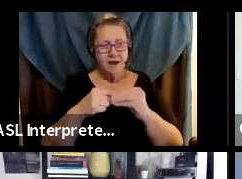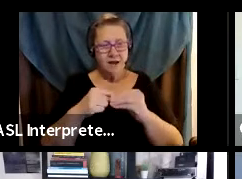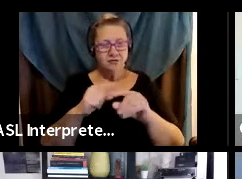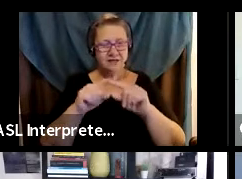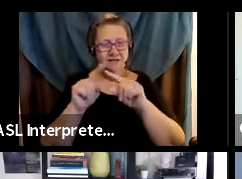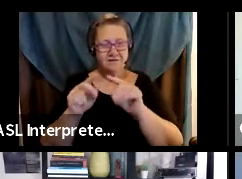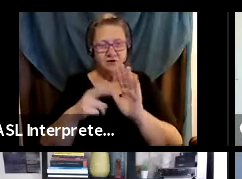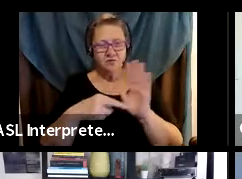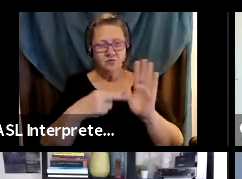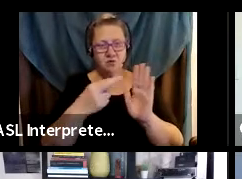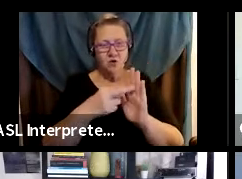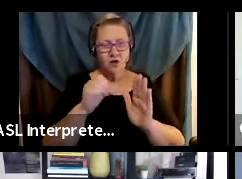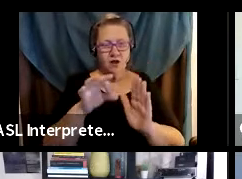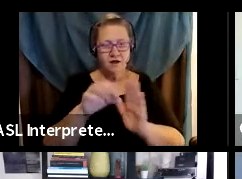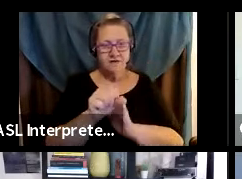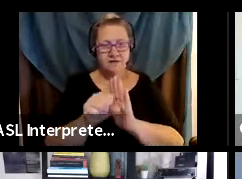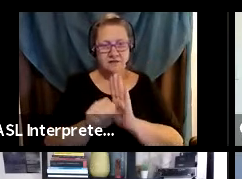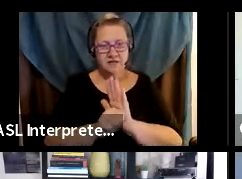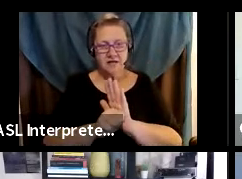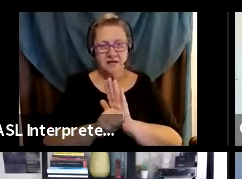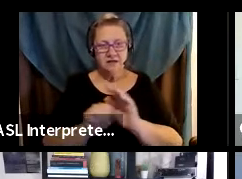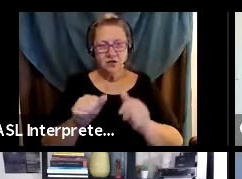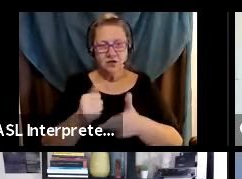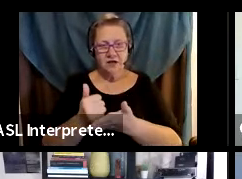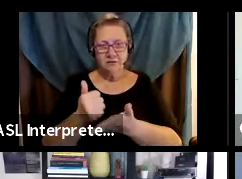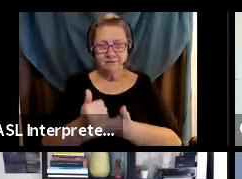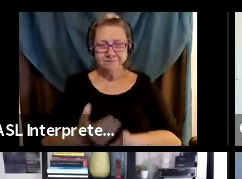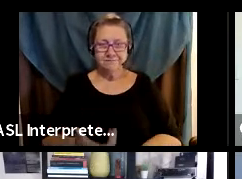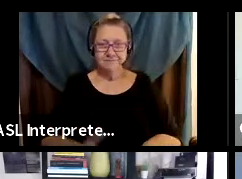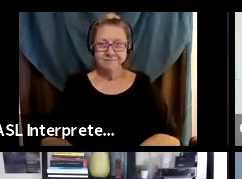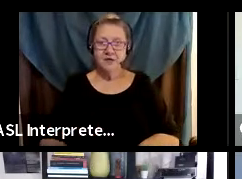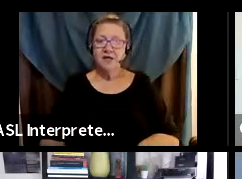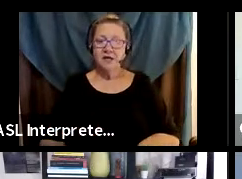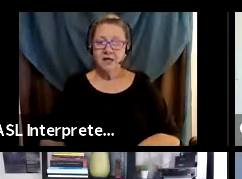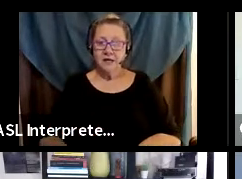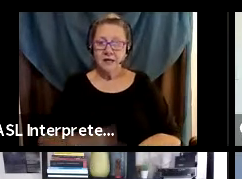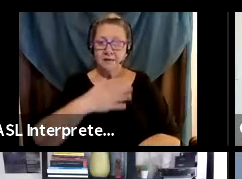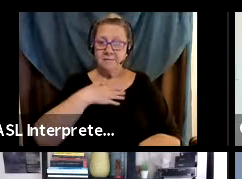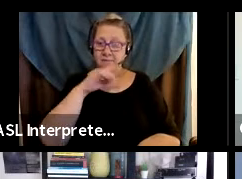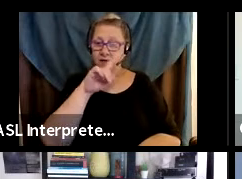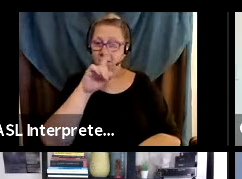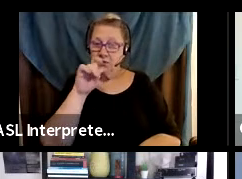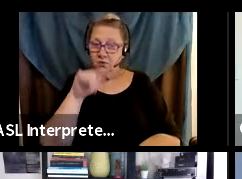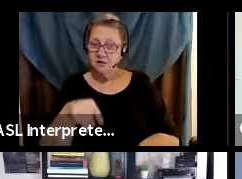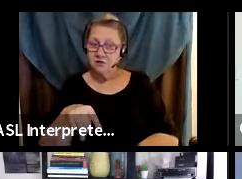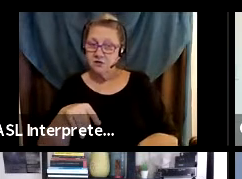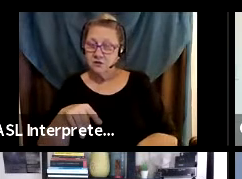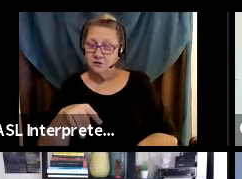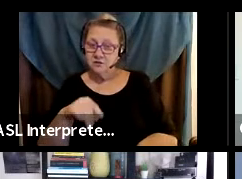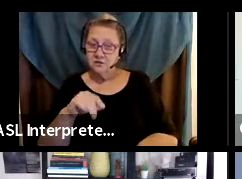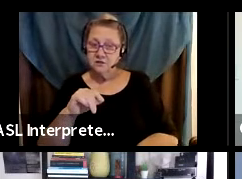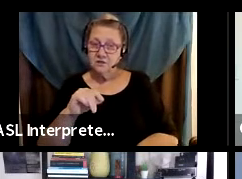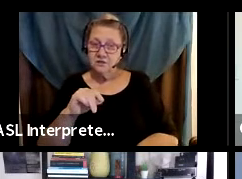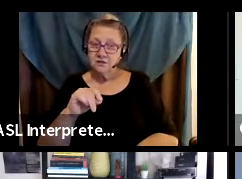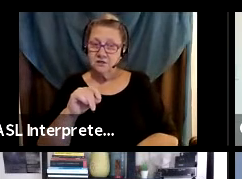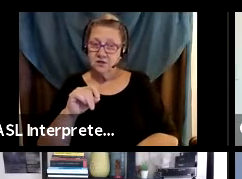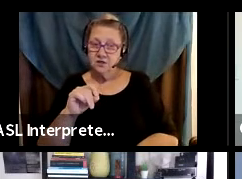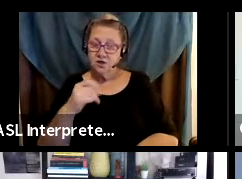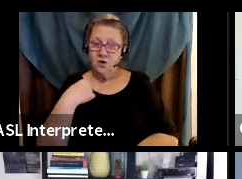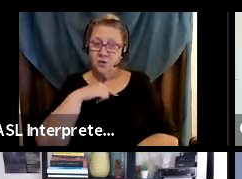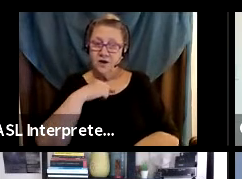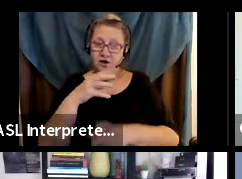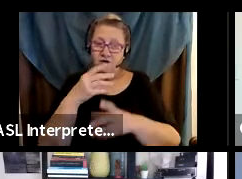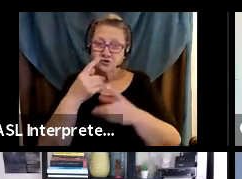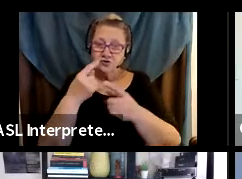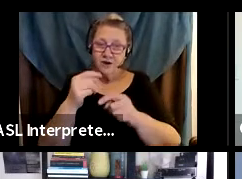is would be helpful. But my main question is just, as we're trying to get the better information, I know that